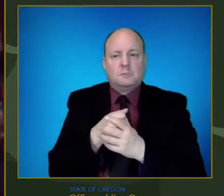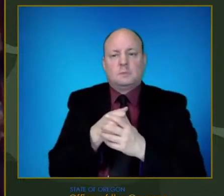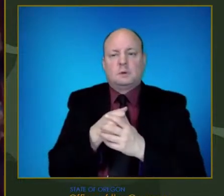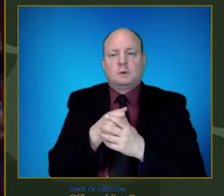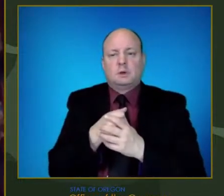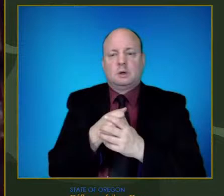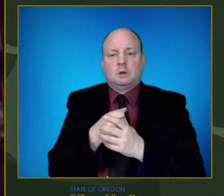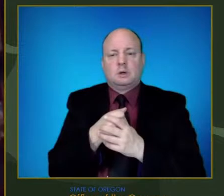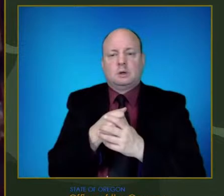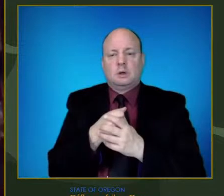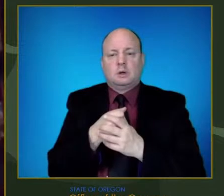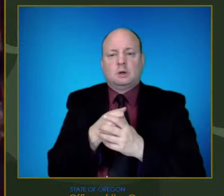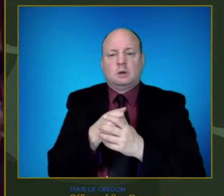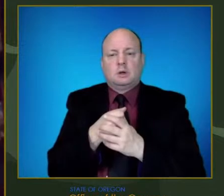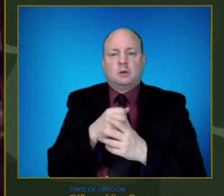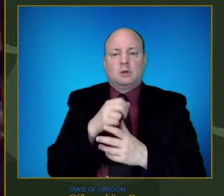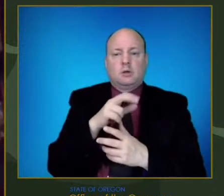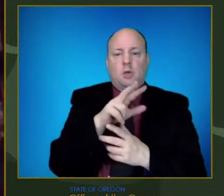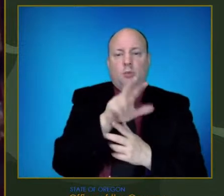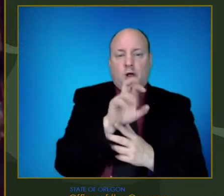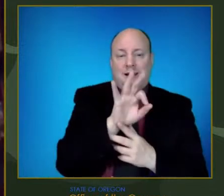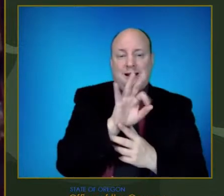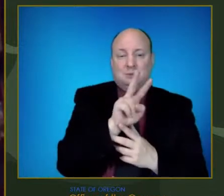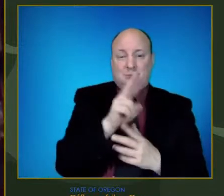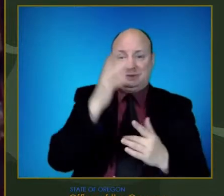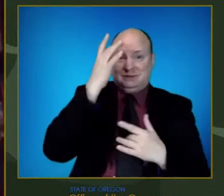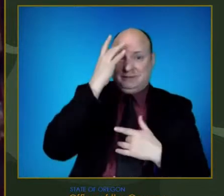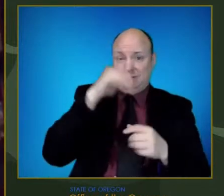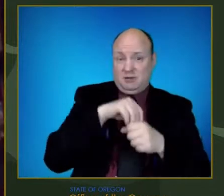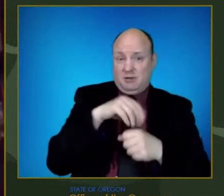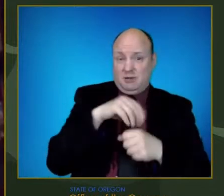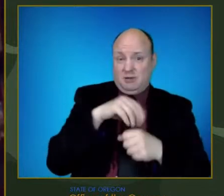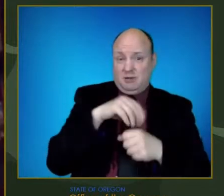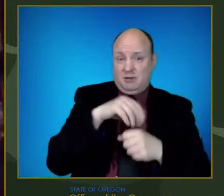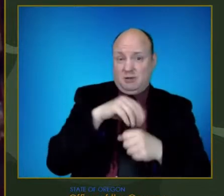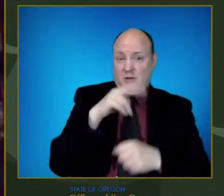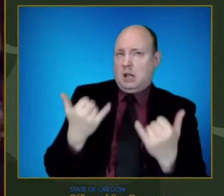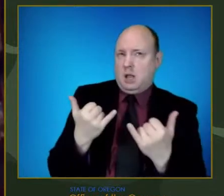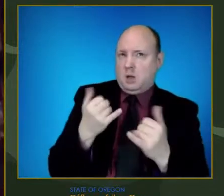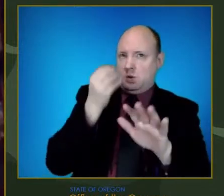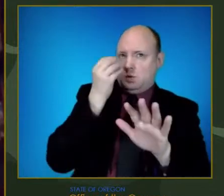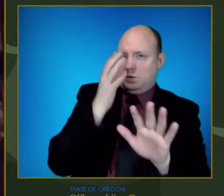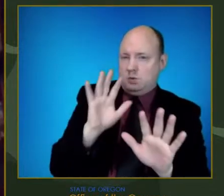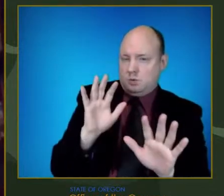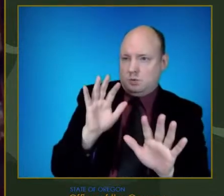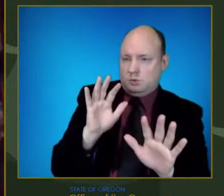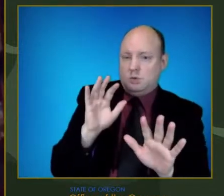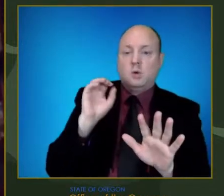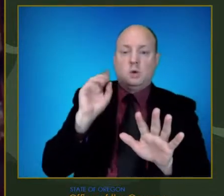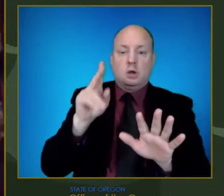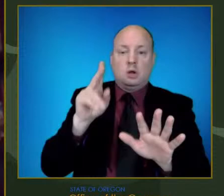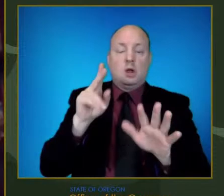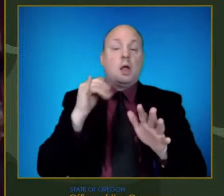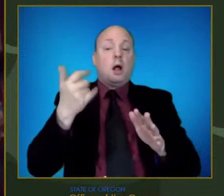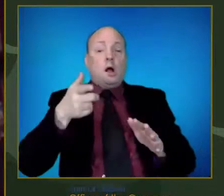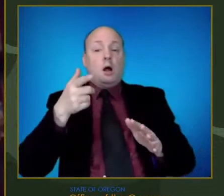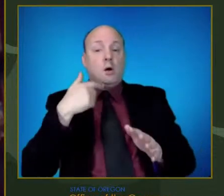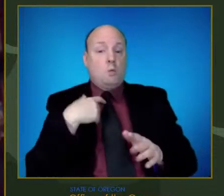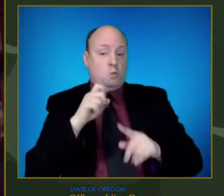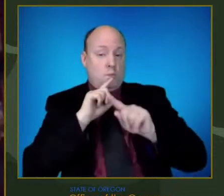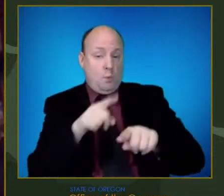cases. In our most recent weekly report, we reported 2,456 new daily cases of